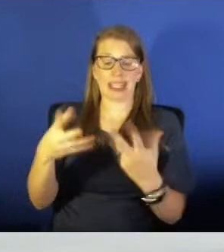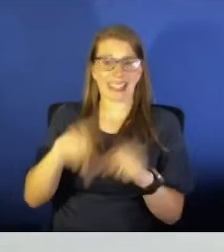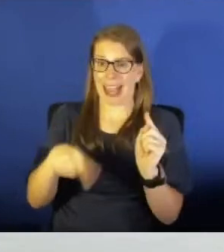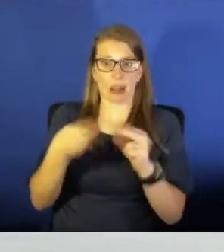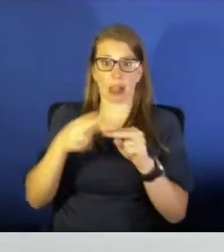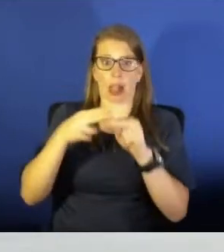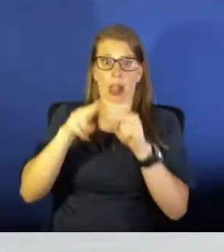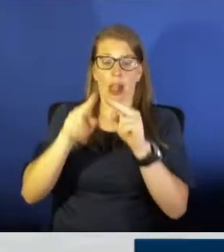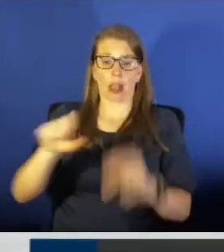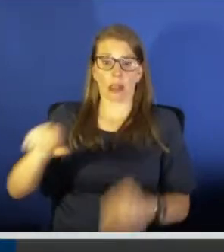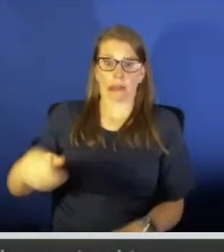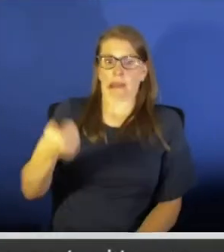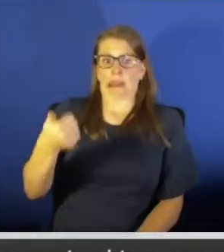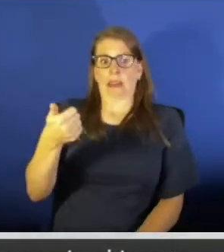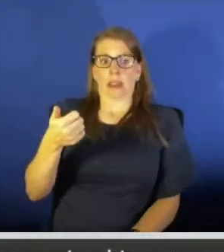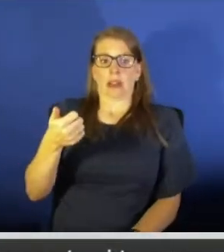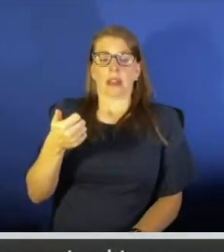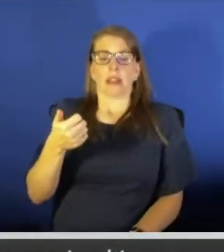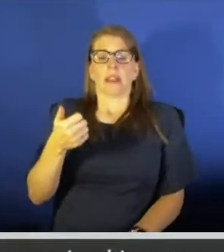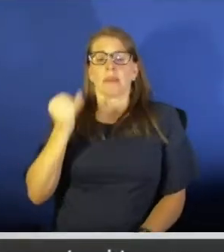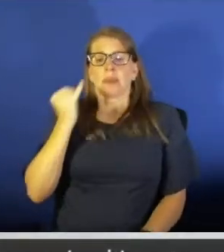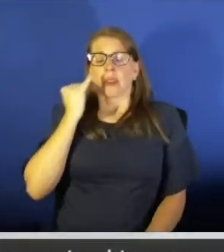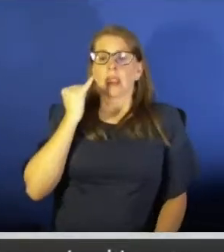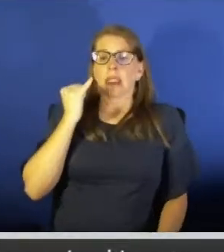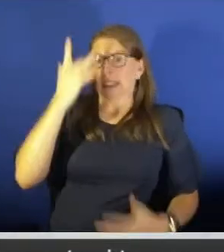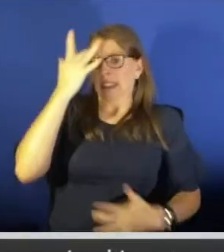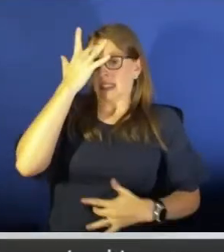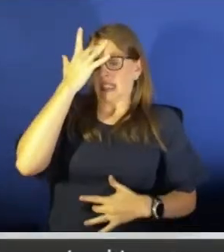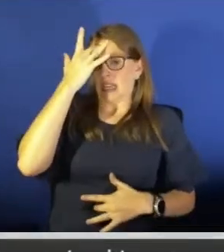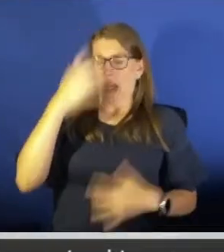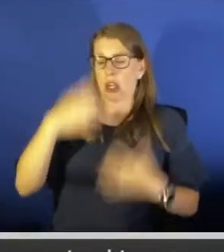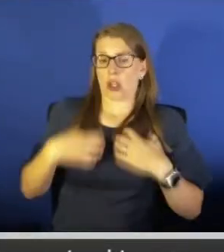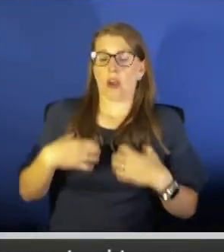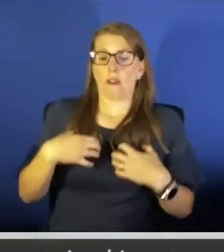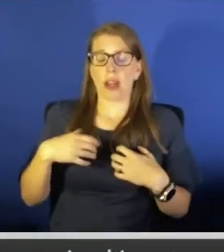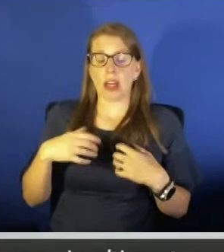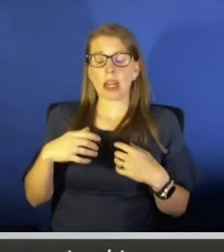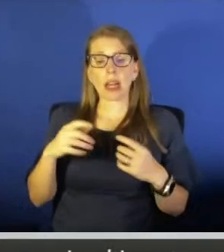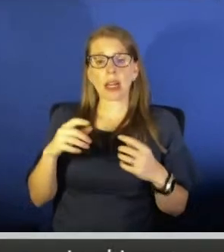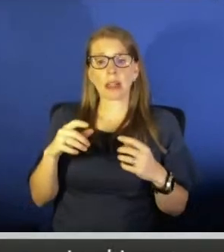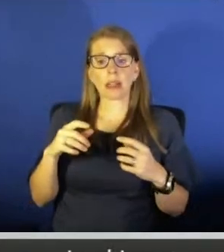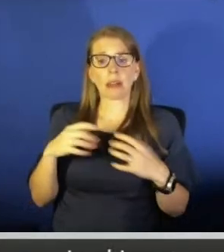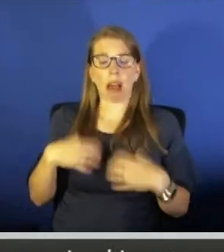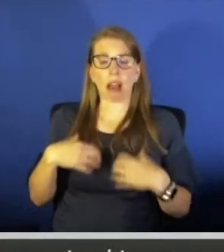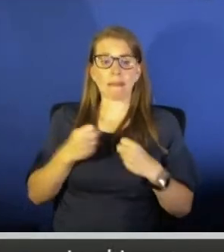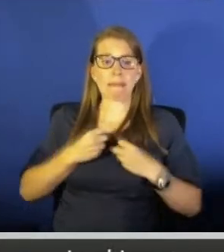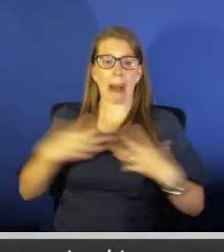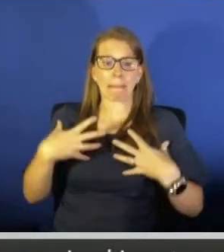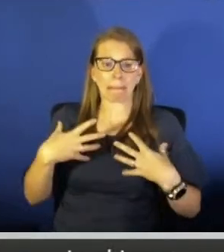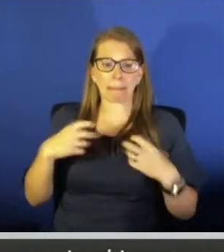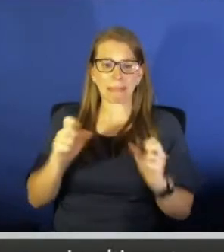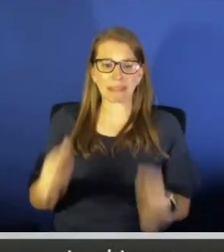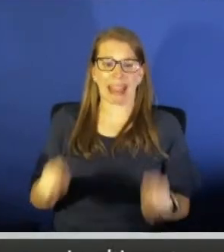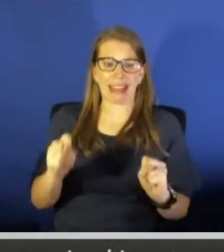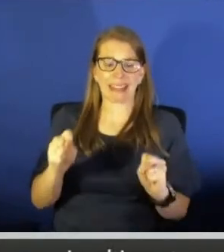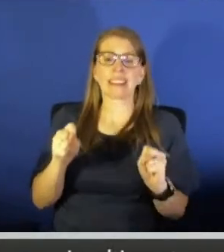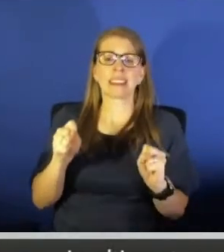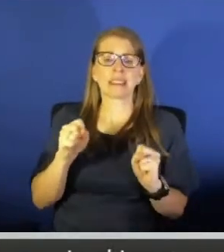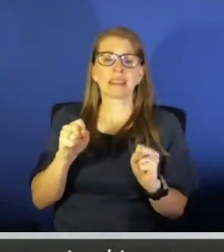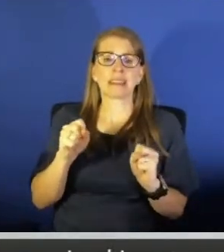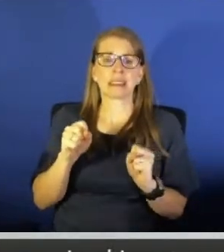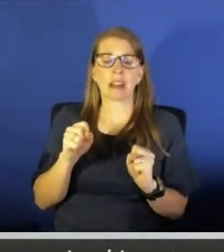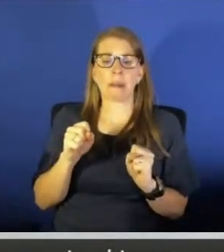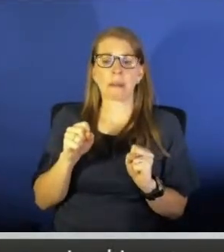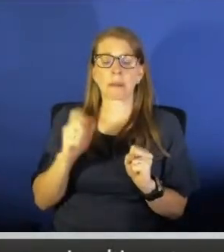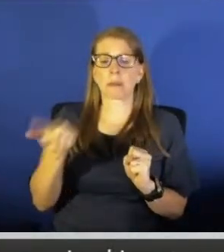Right. Especially sick COVID lungs are going to pop, and that could be a lethal problem. Holy smokes. I want to get to Annie and Christina, our two nurses, to